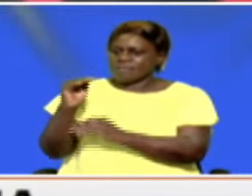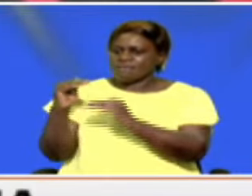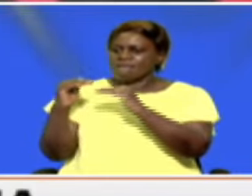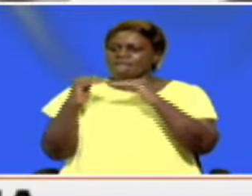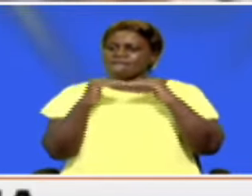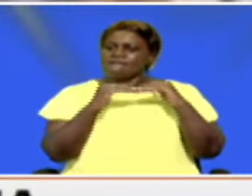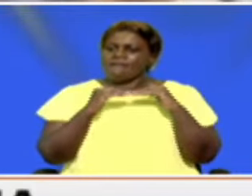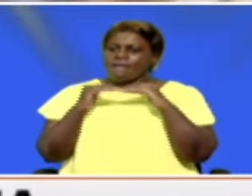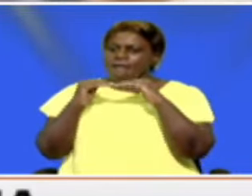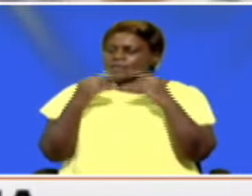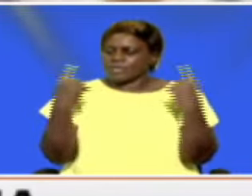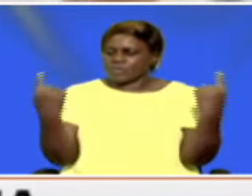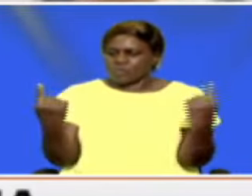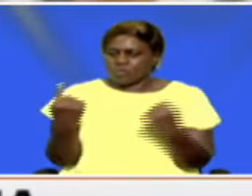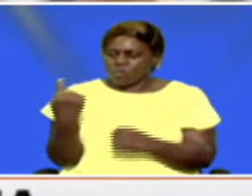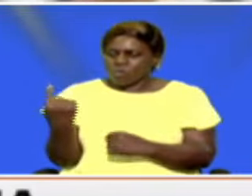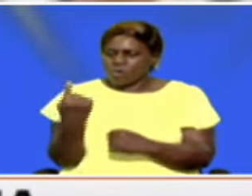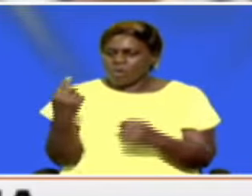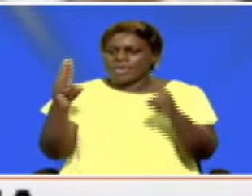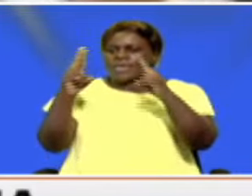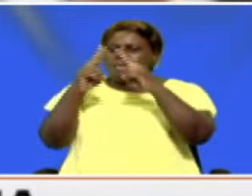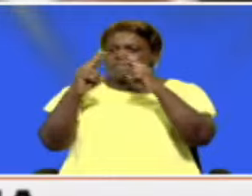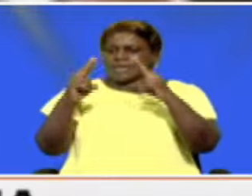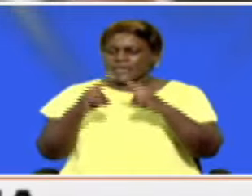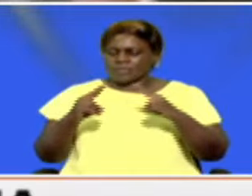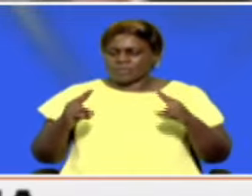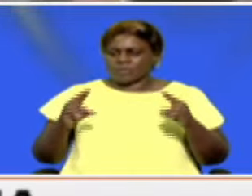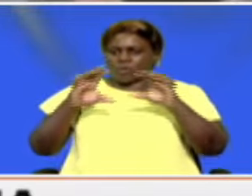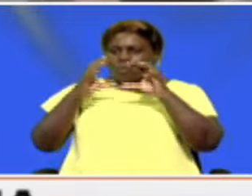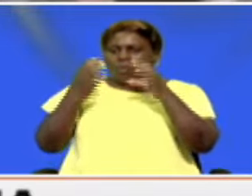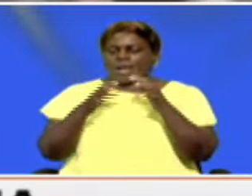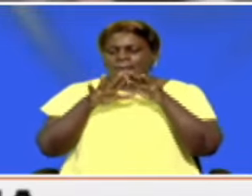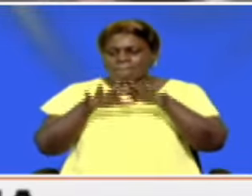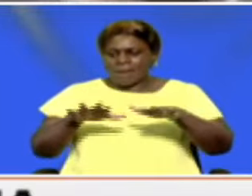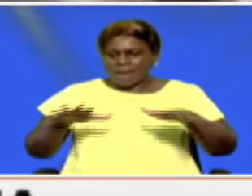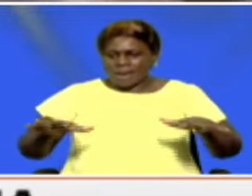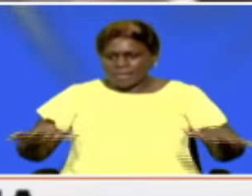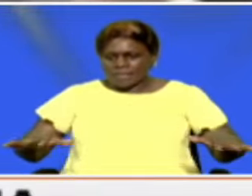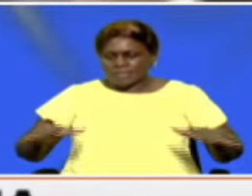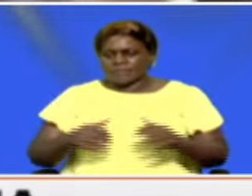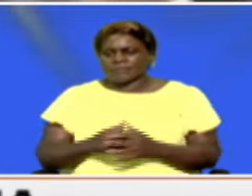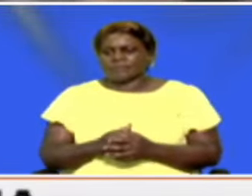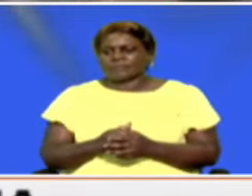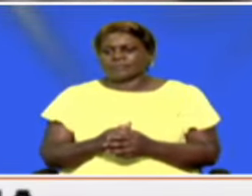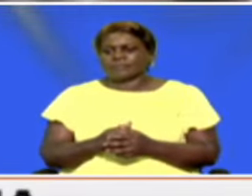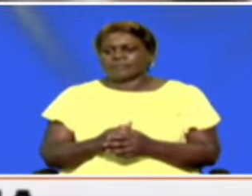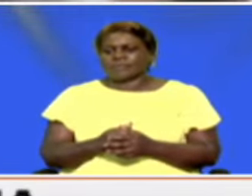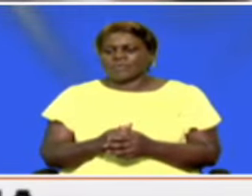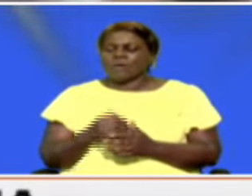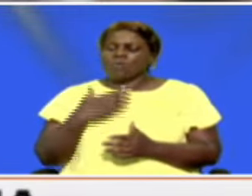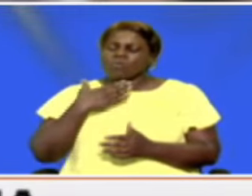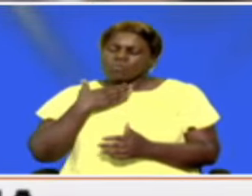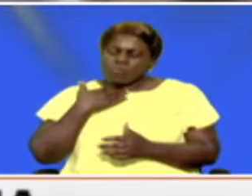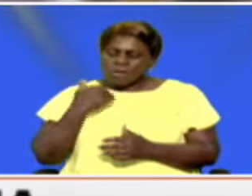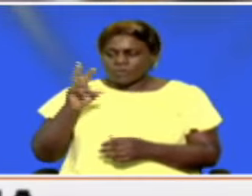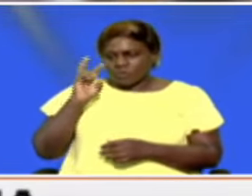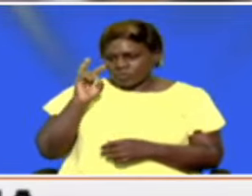fairness in the international world market. We want to